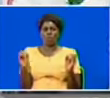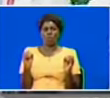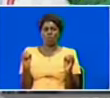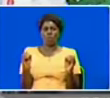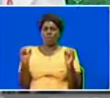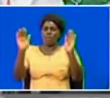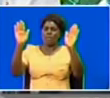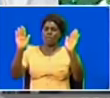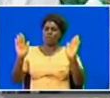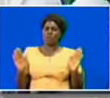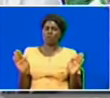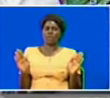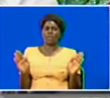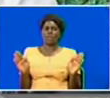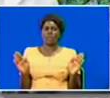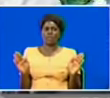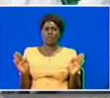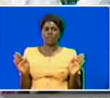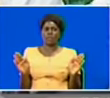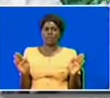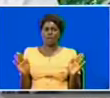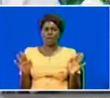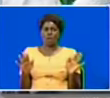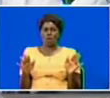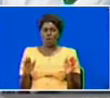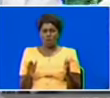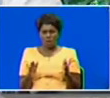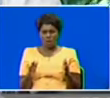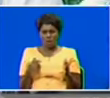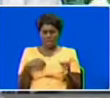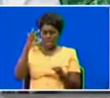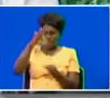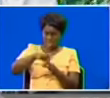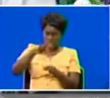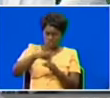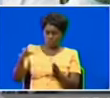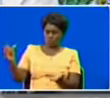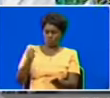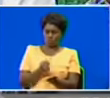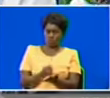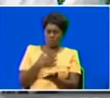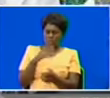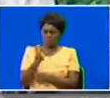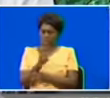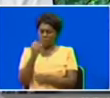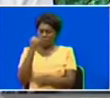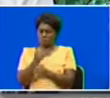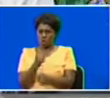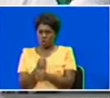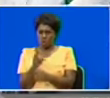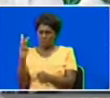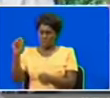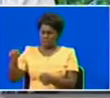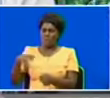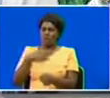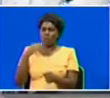it is important if you're going to vote for someone or even employ someone, because election is about employment. I'm looking for a job to become a member of parliament. I